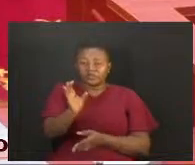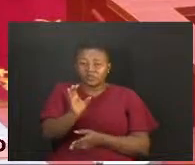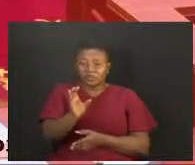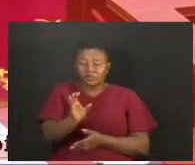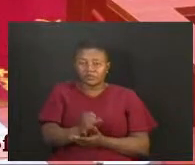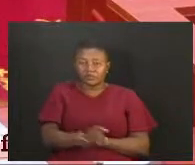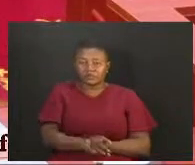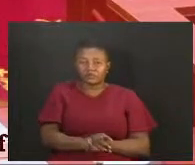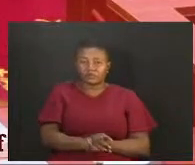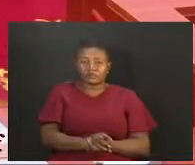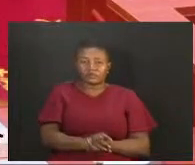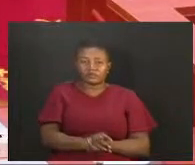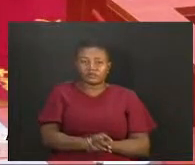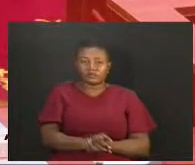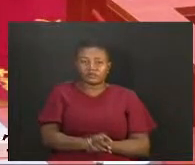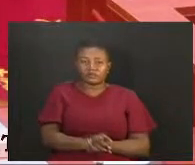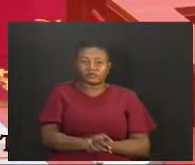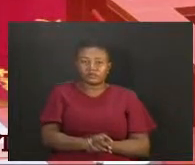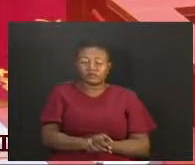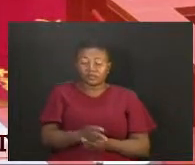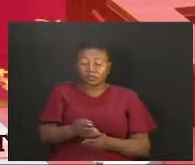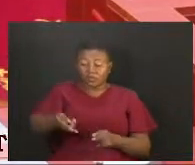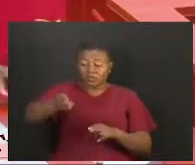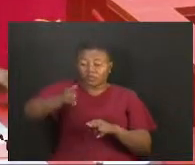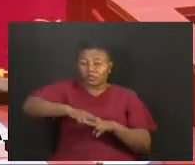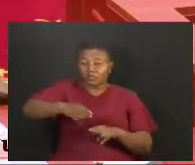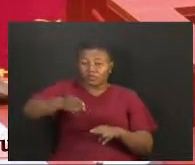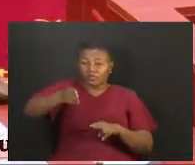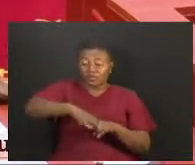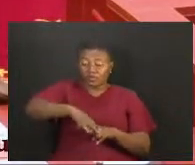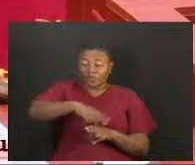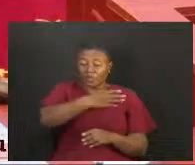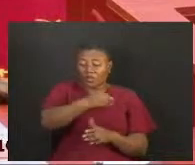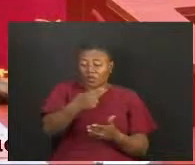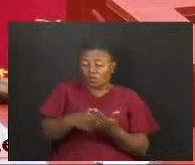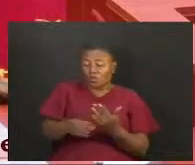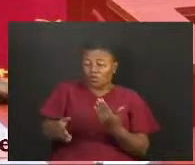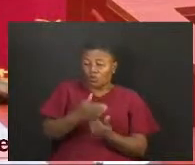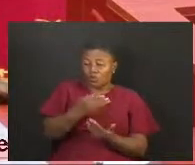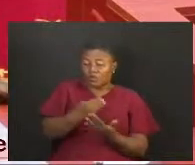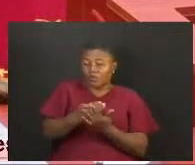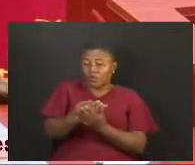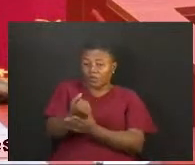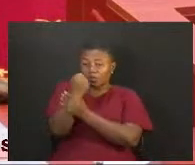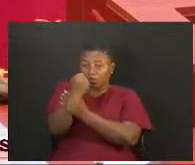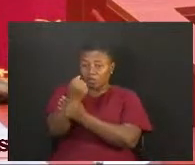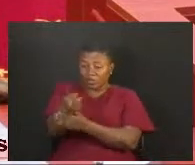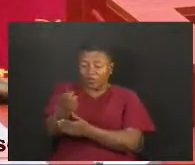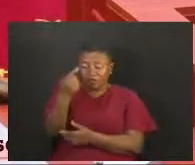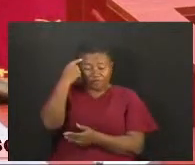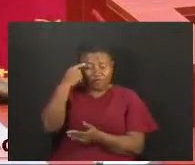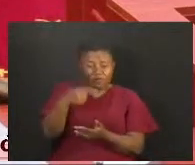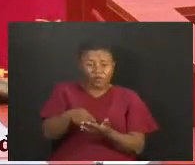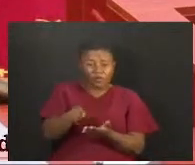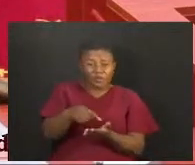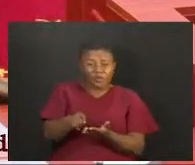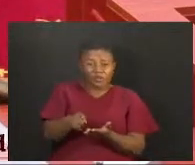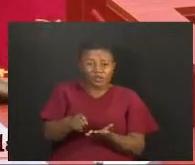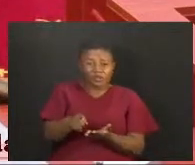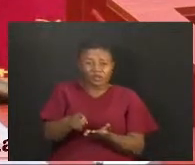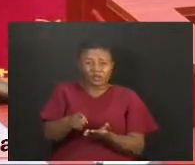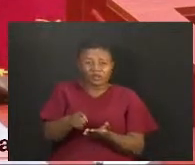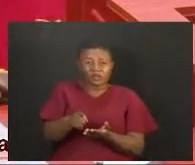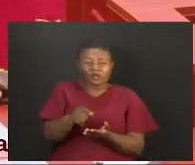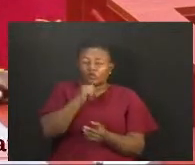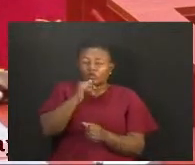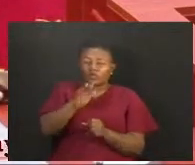Speaker, simply put, the interest and principal payment that will be due for payment beginning now for the